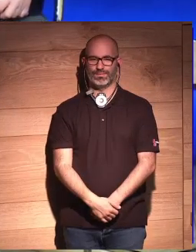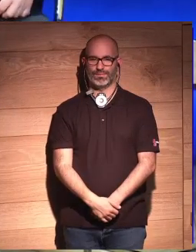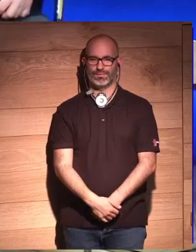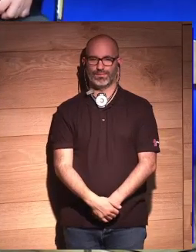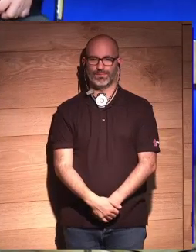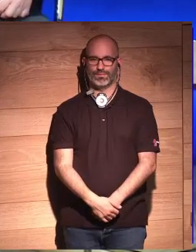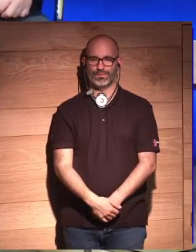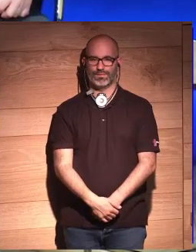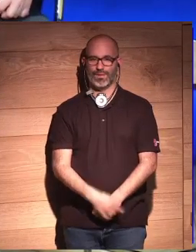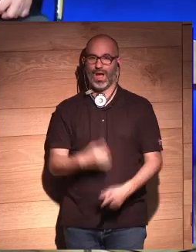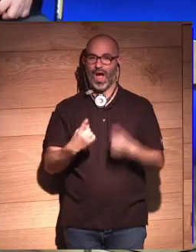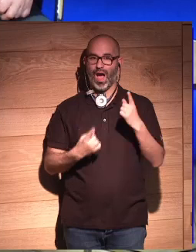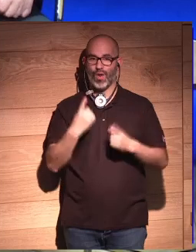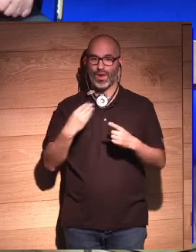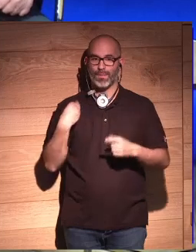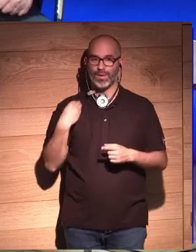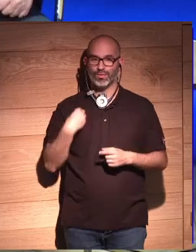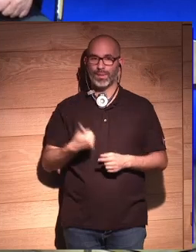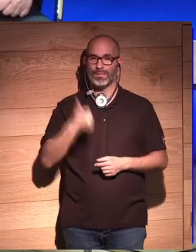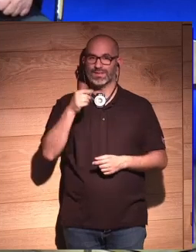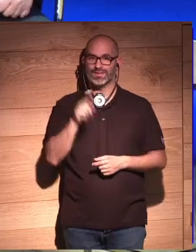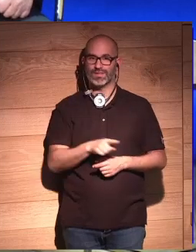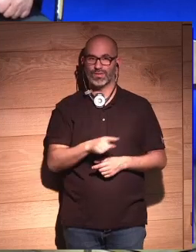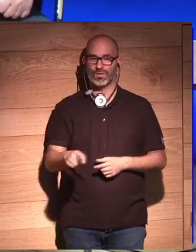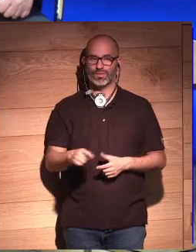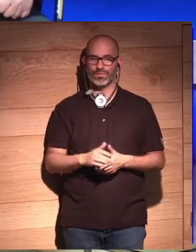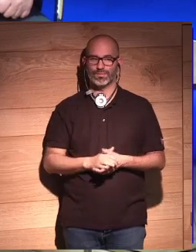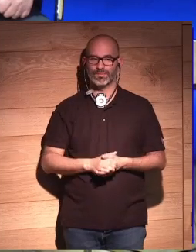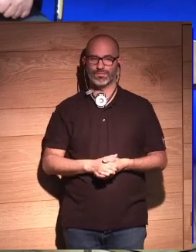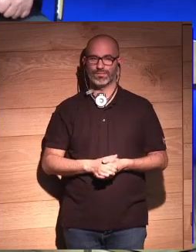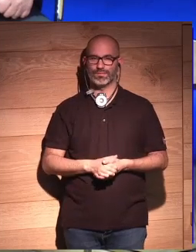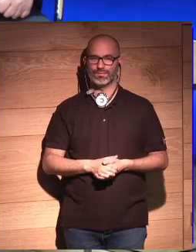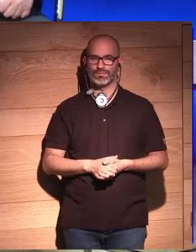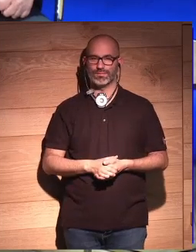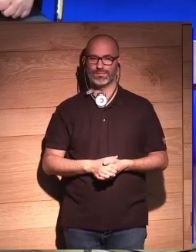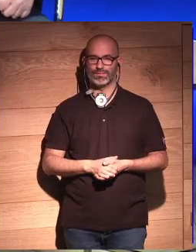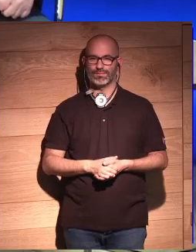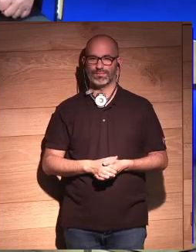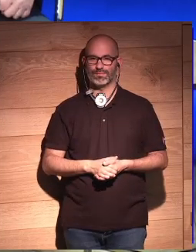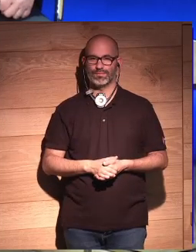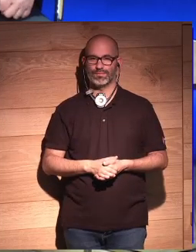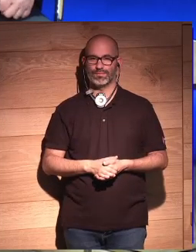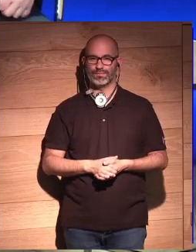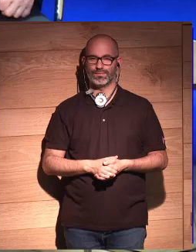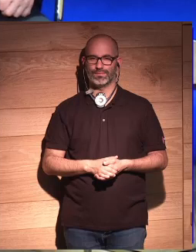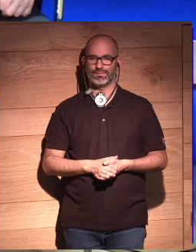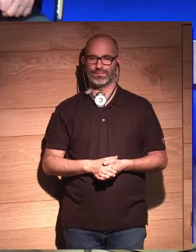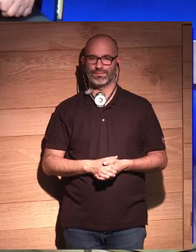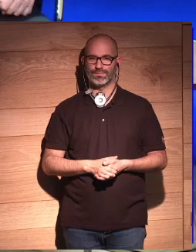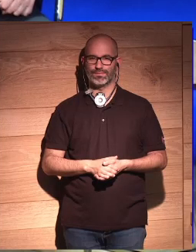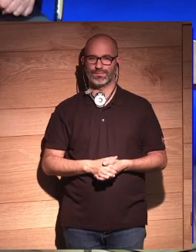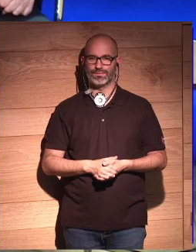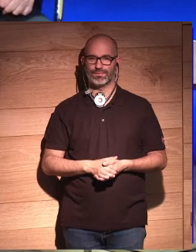¿Algún otro valiente o alguna otra valiente? Any other daring person would dare to ask?